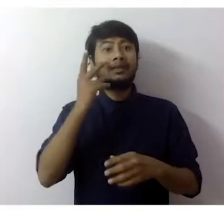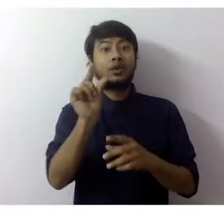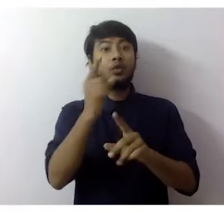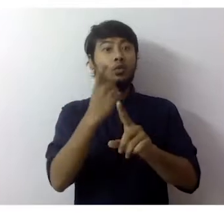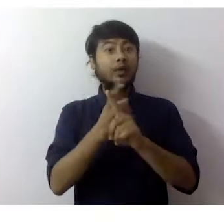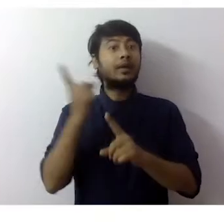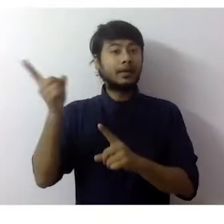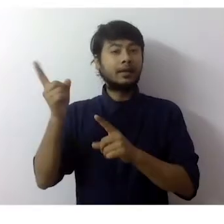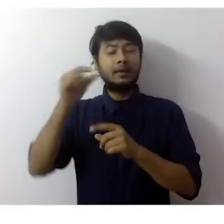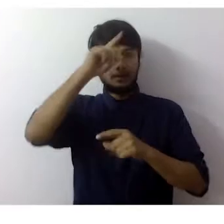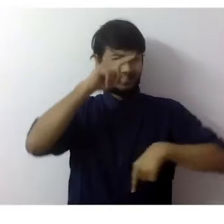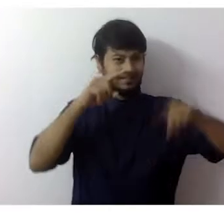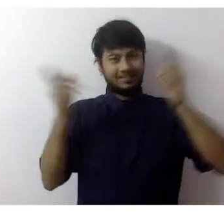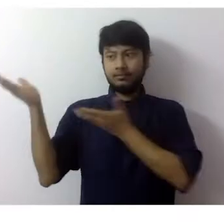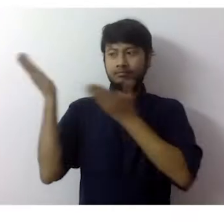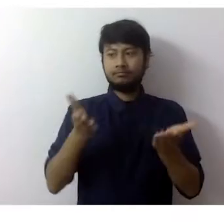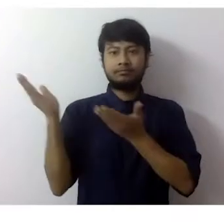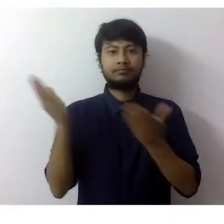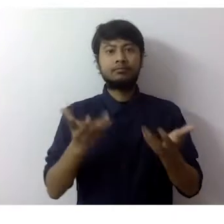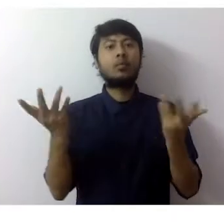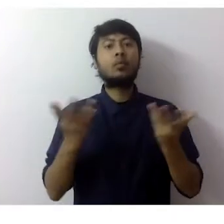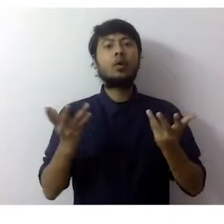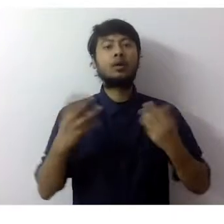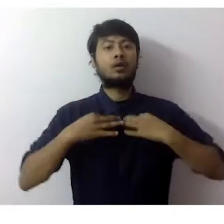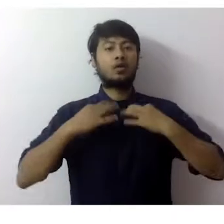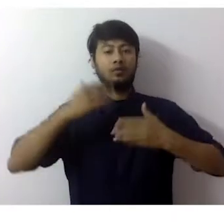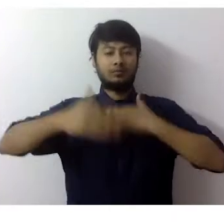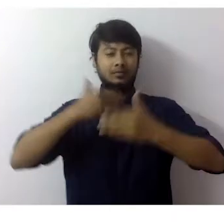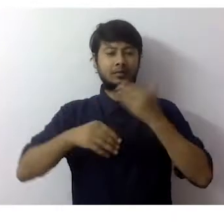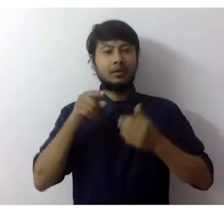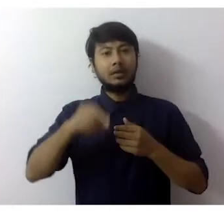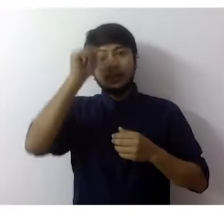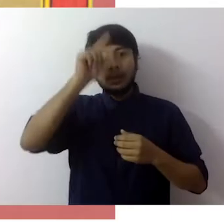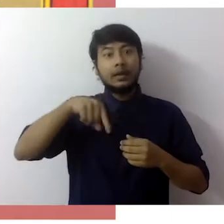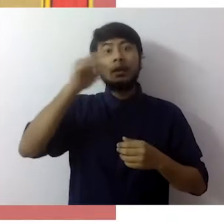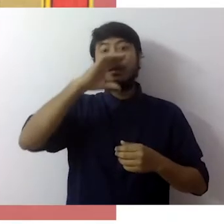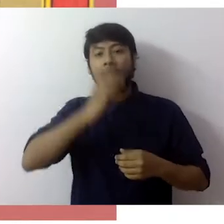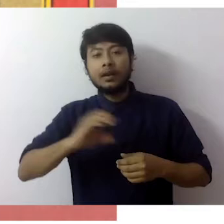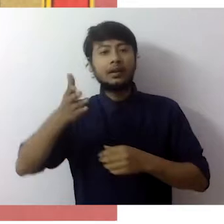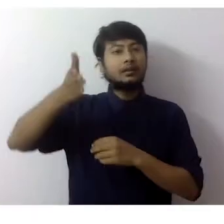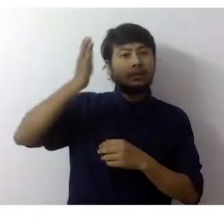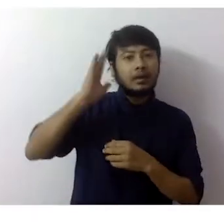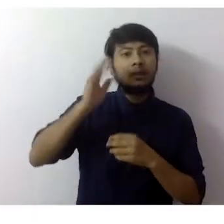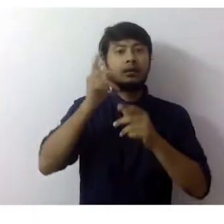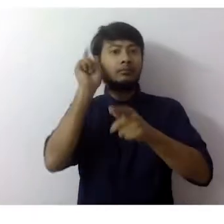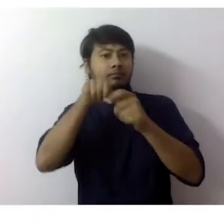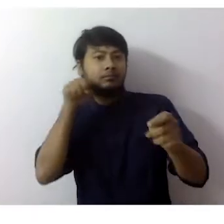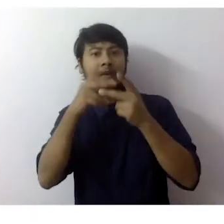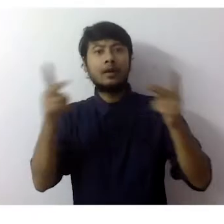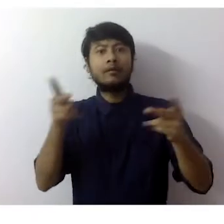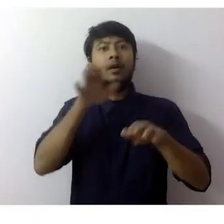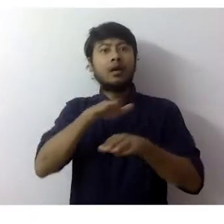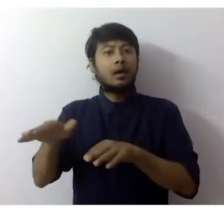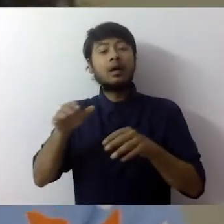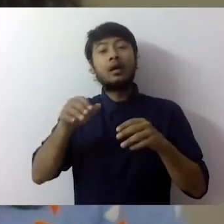from Britain often carried labels with images of Indian mythological scenes, British royalty, people of India, or